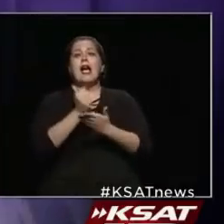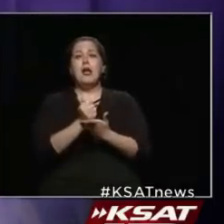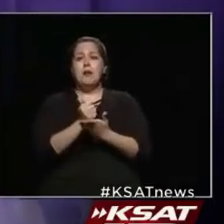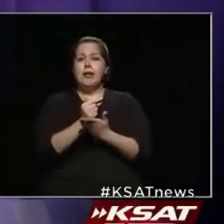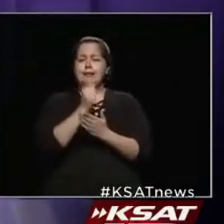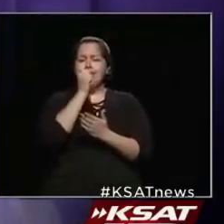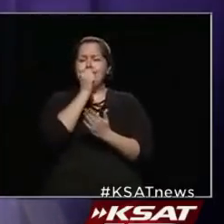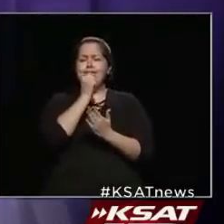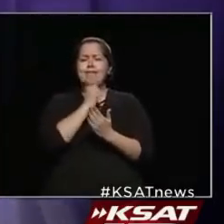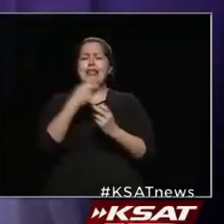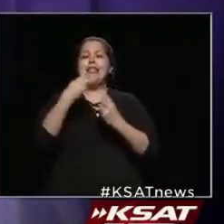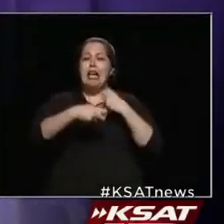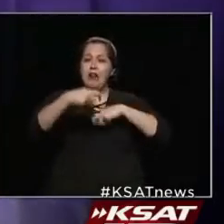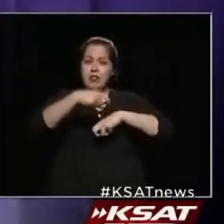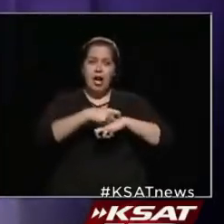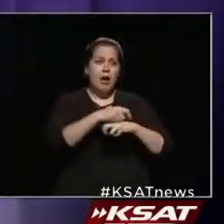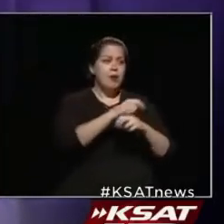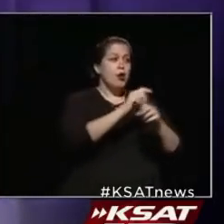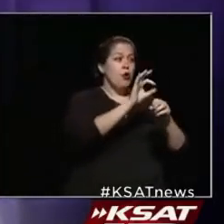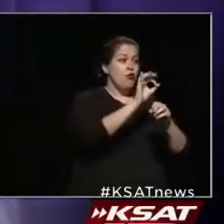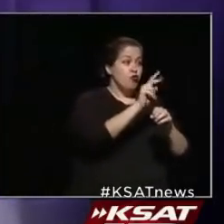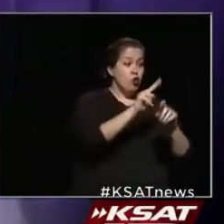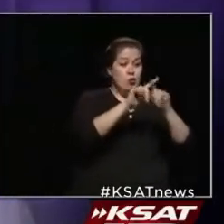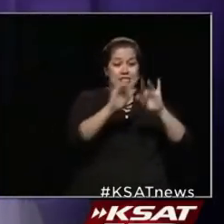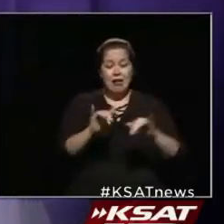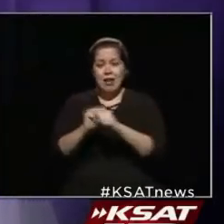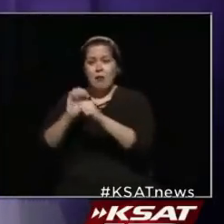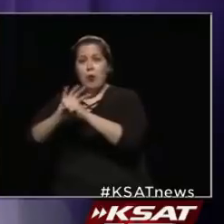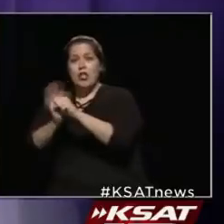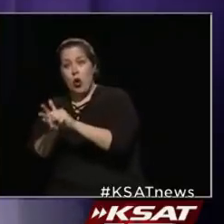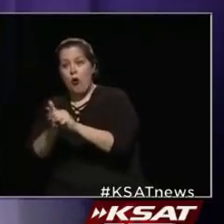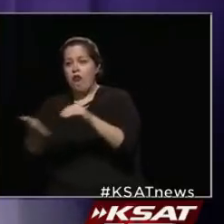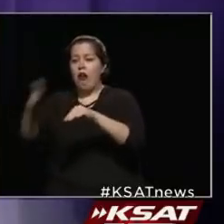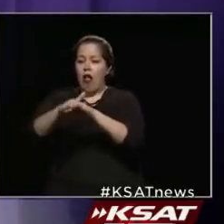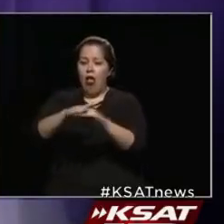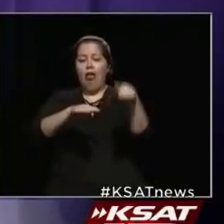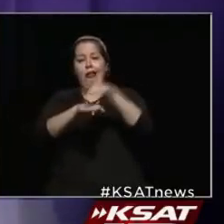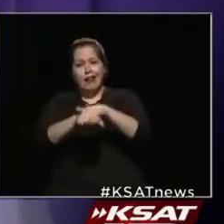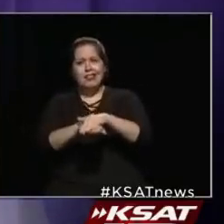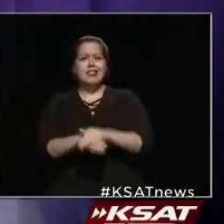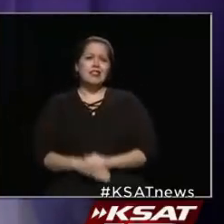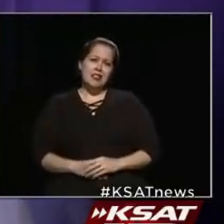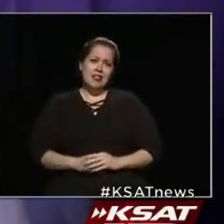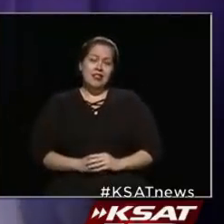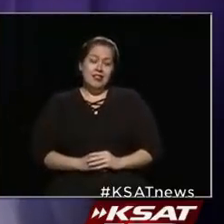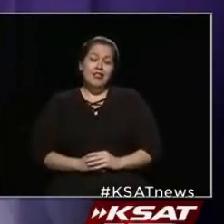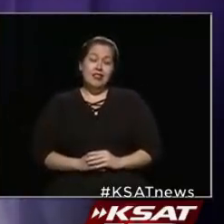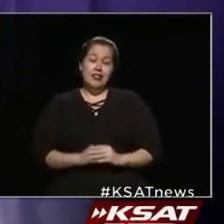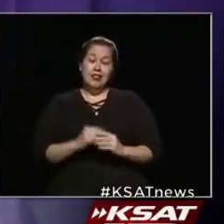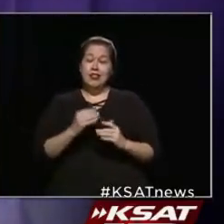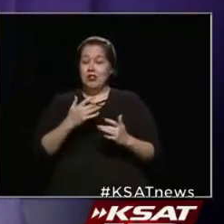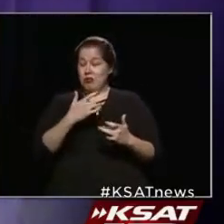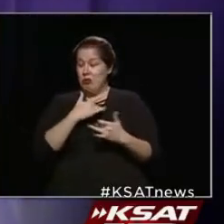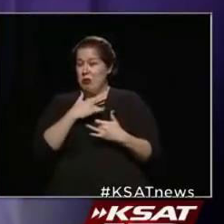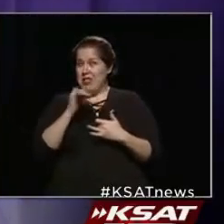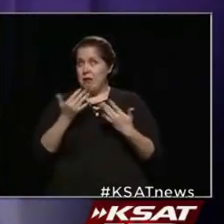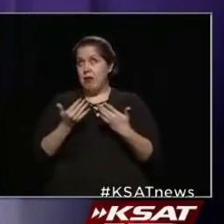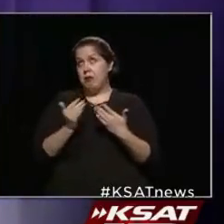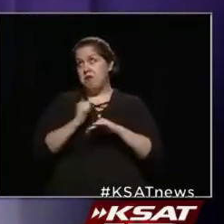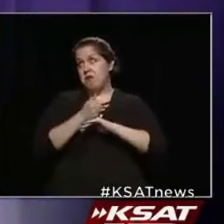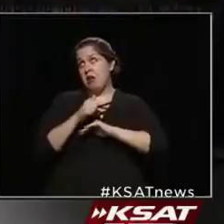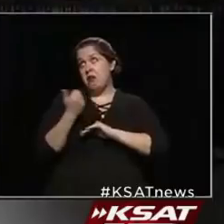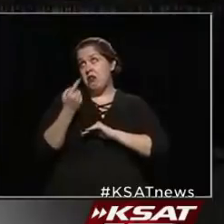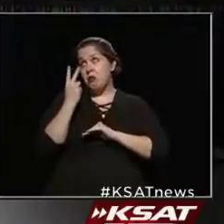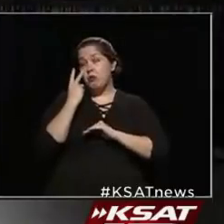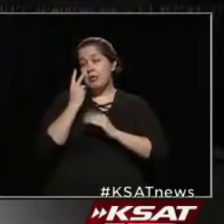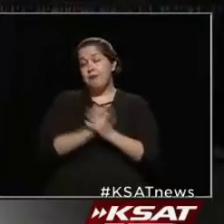difficult season where we're having flu with COVID laying on top of it, so we'll work about trying to maybe get another one to go in,